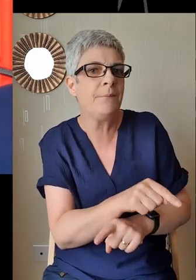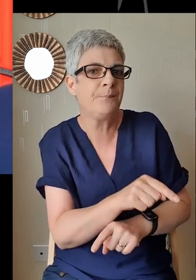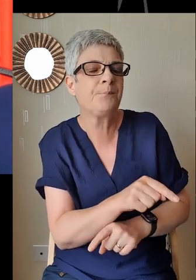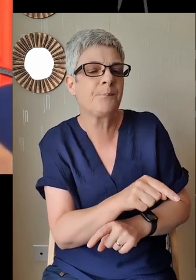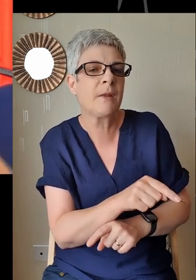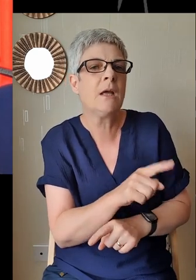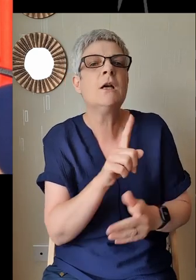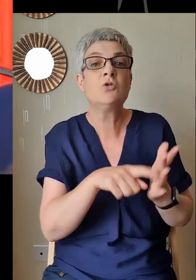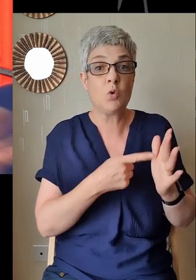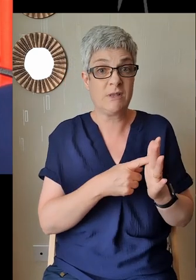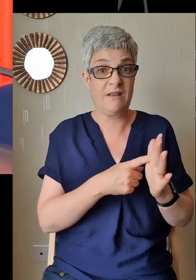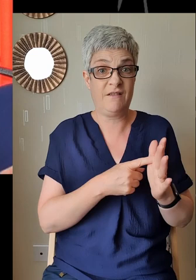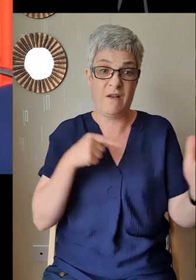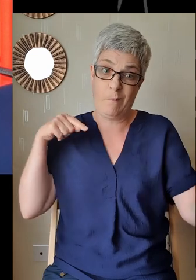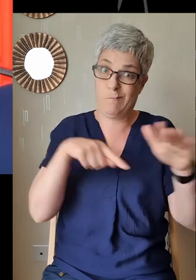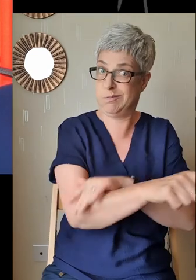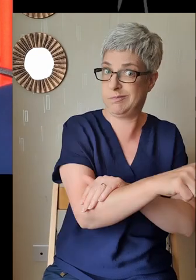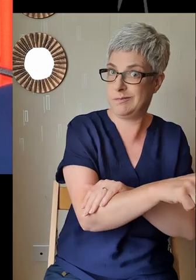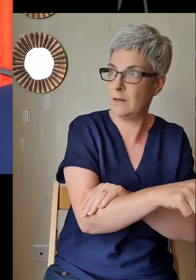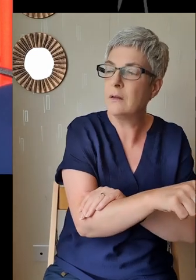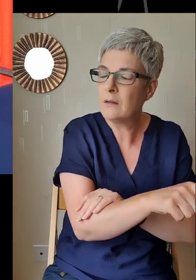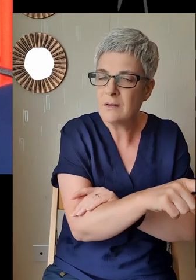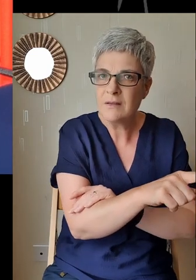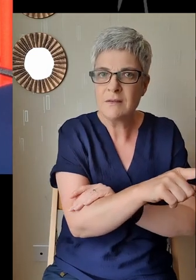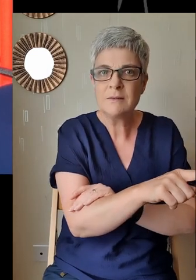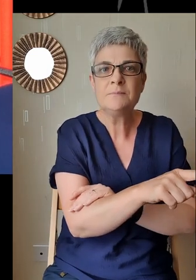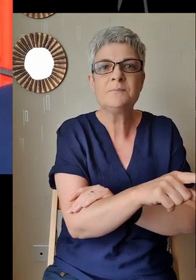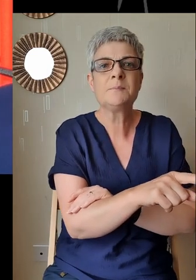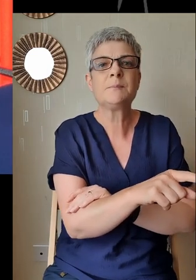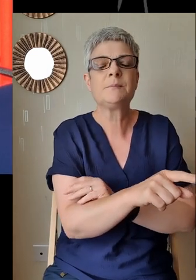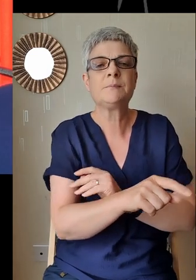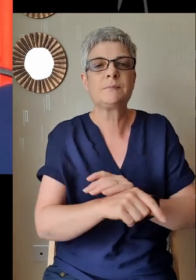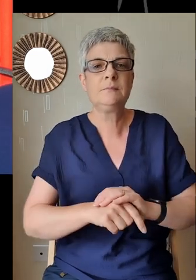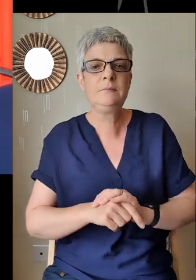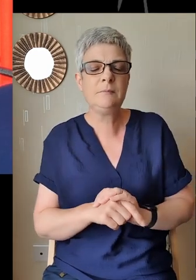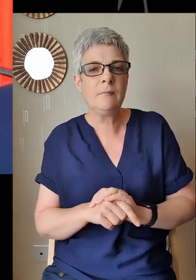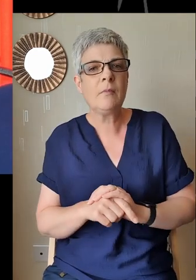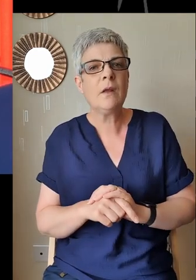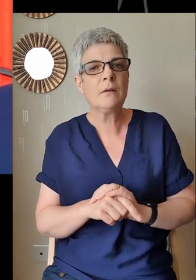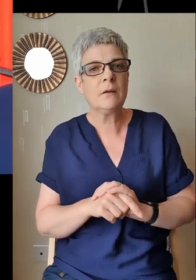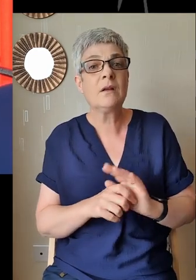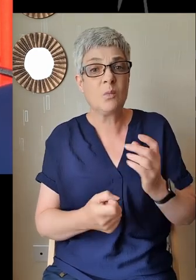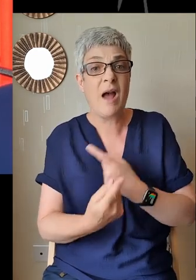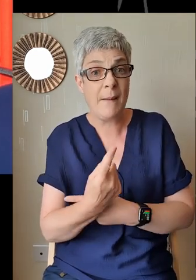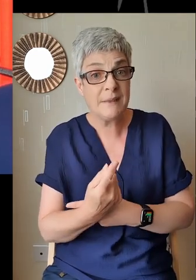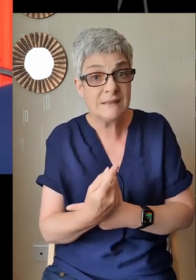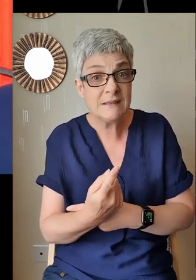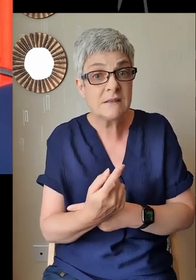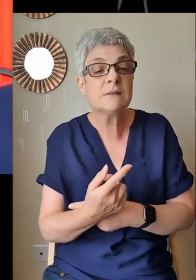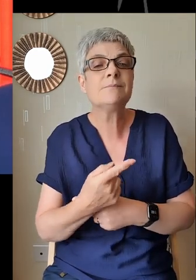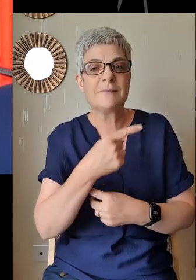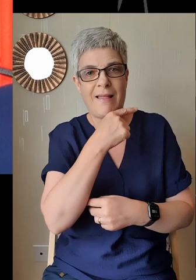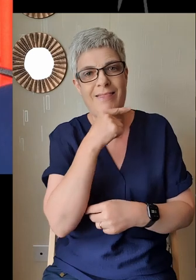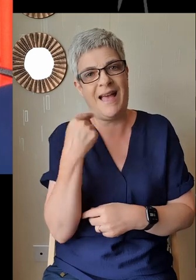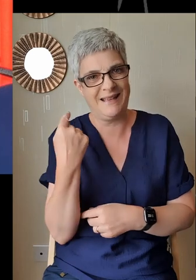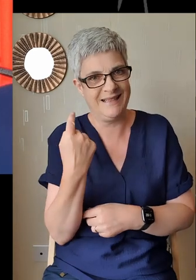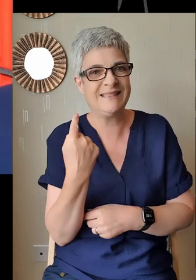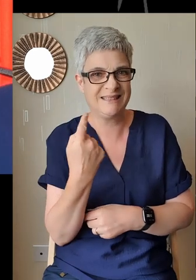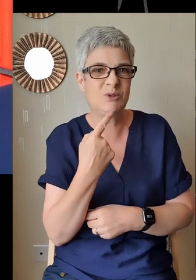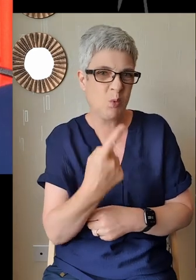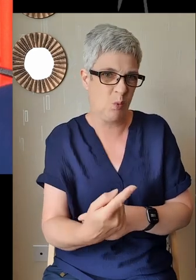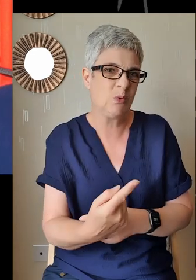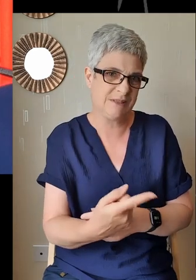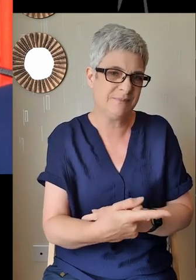Joseph clears off. He gets out of there. Now, in the event, lies were told about him, and he